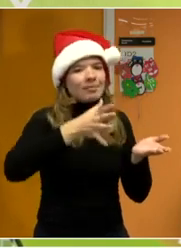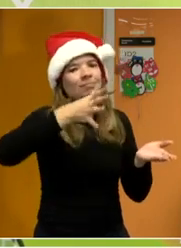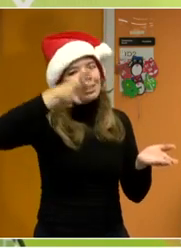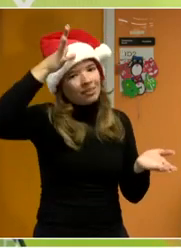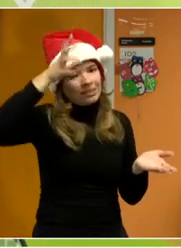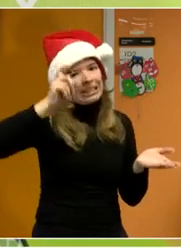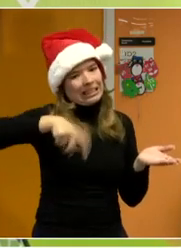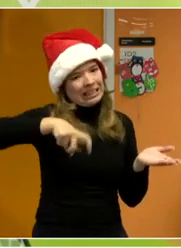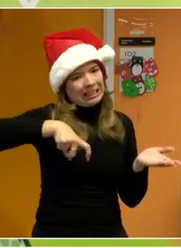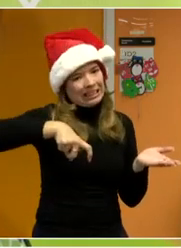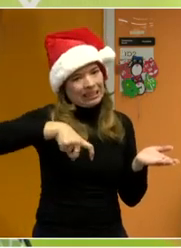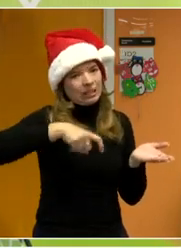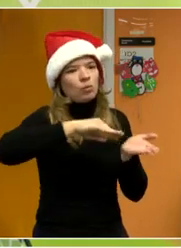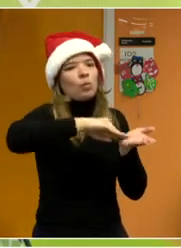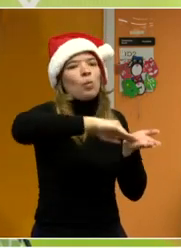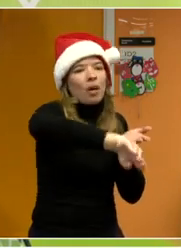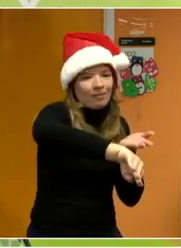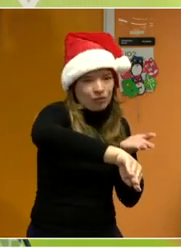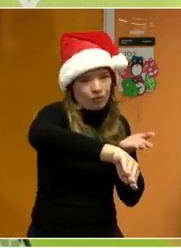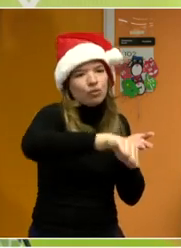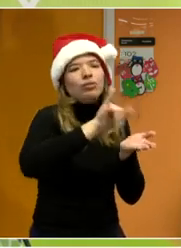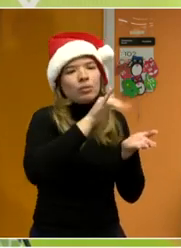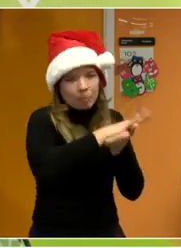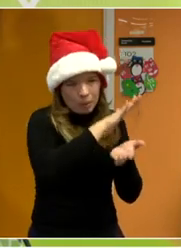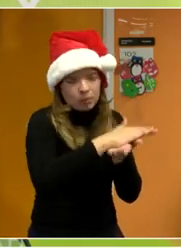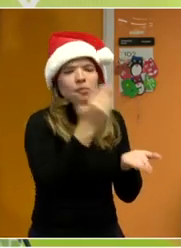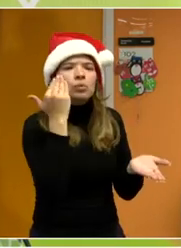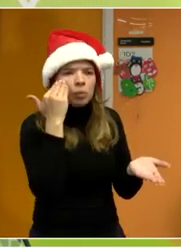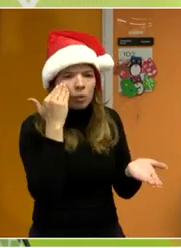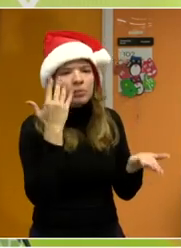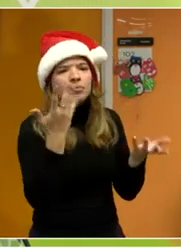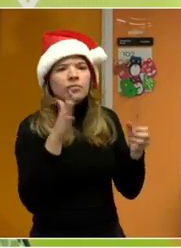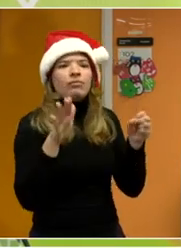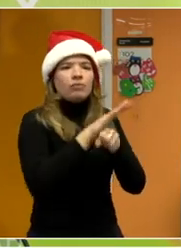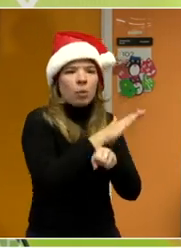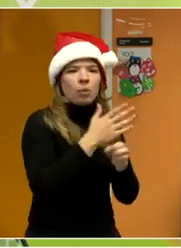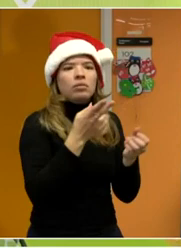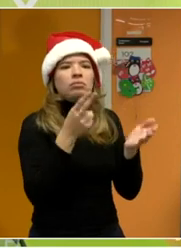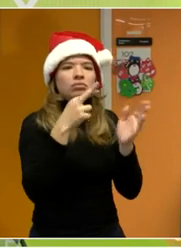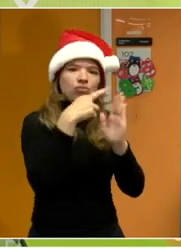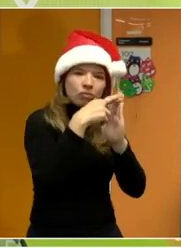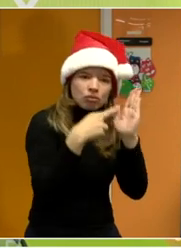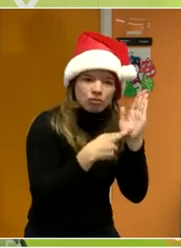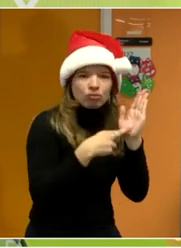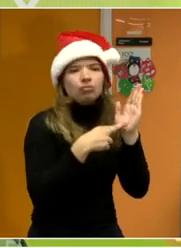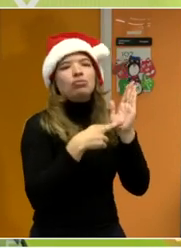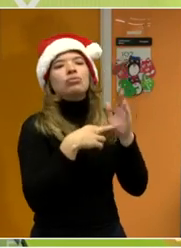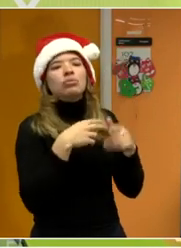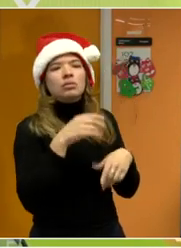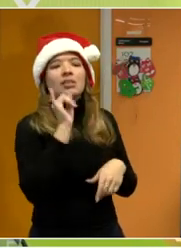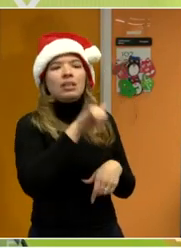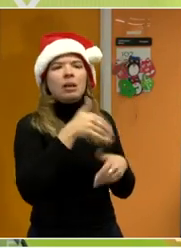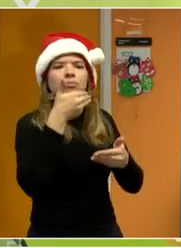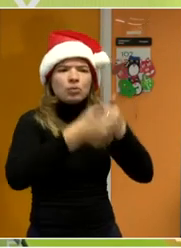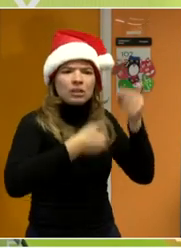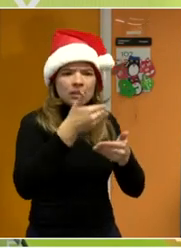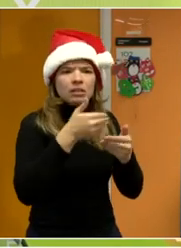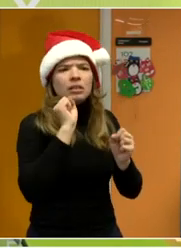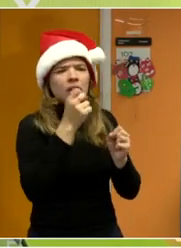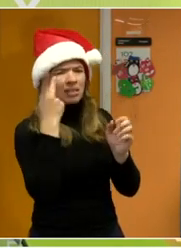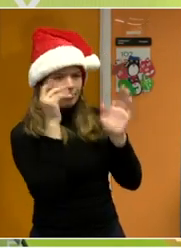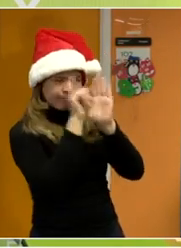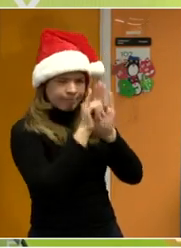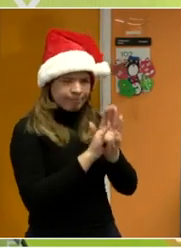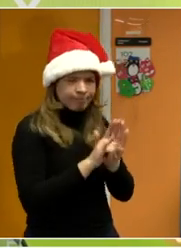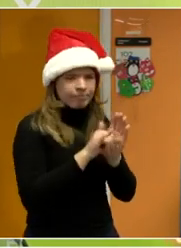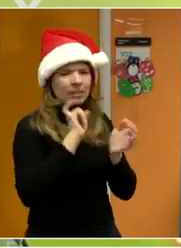have to sign waivers and get fully signed up and registered. So through that process would be how we could identify to be able to pay them